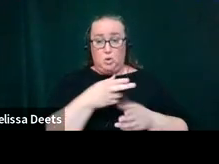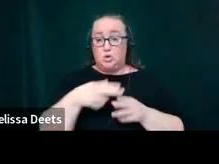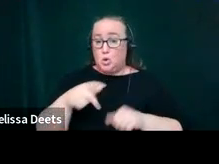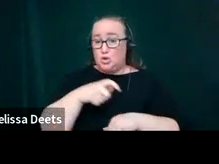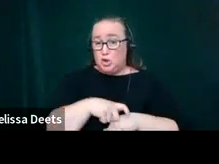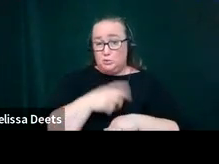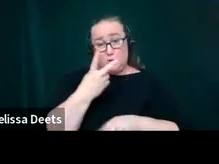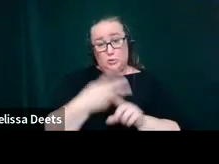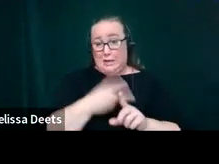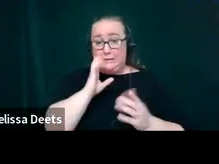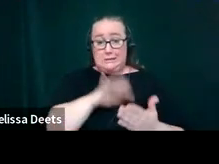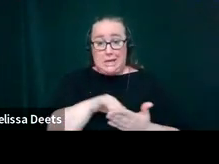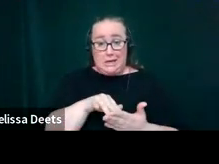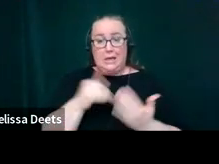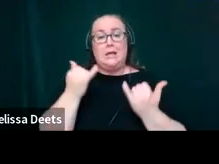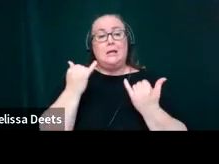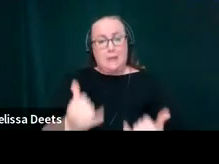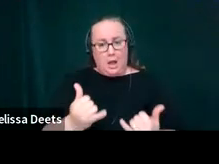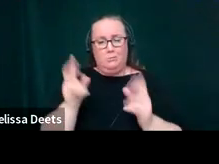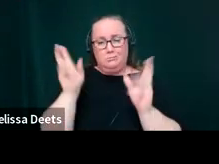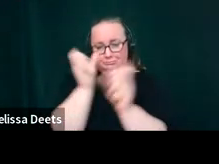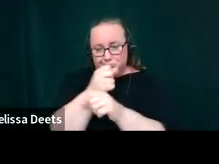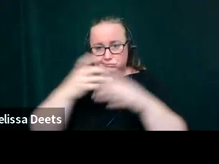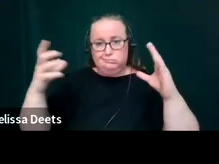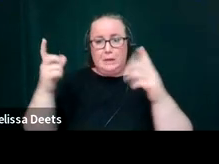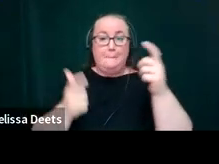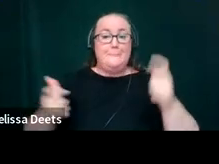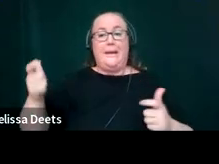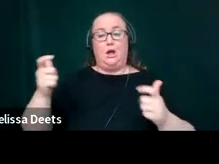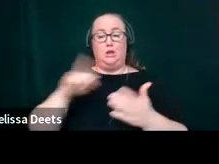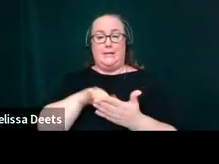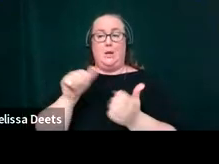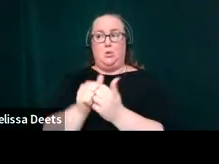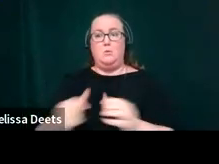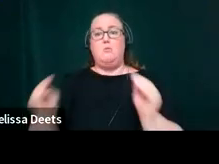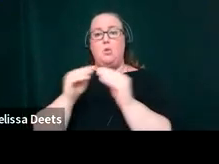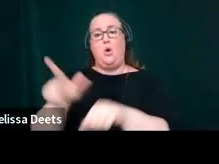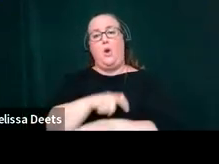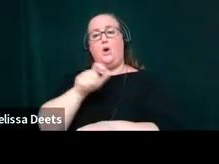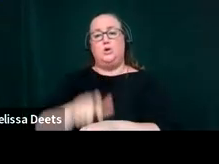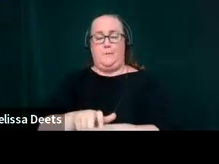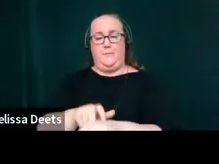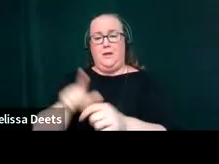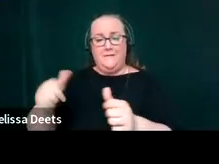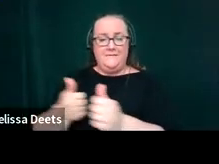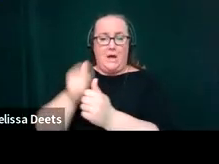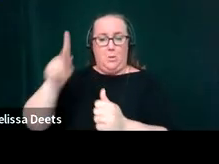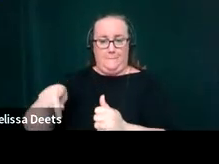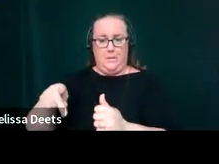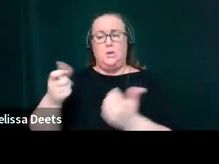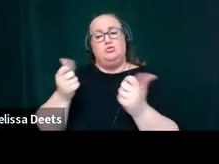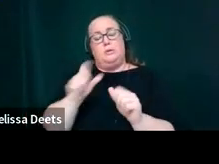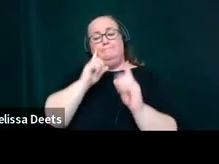2-month study are now being looked at in a larger study with long-term follow-up. And we're aiming to determine whether the effect